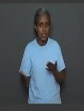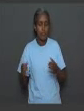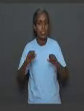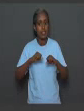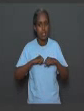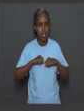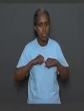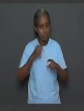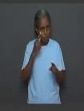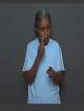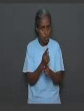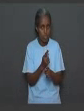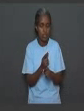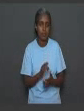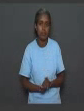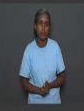has occurred.